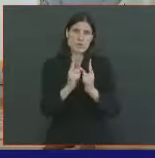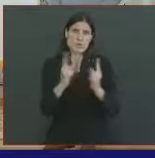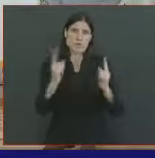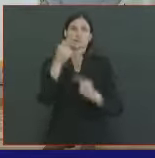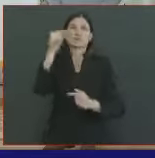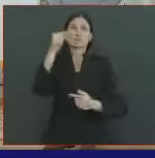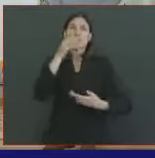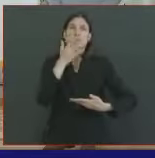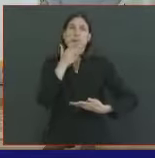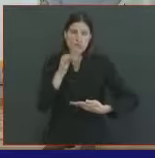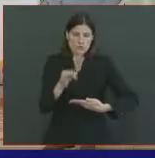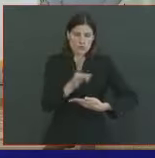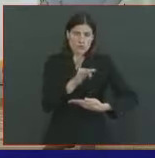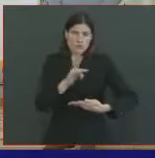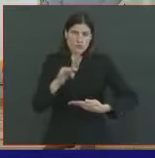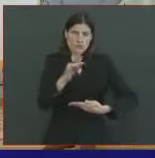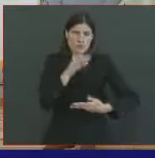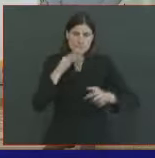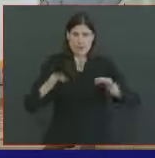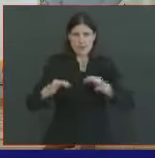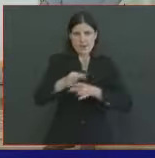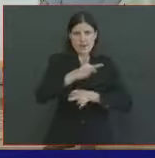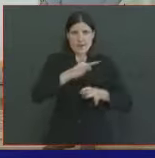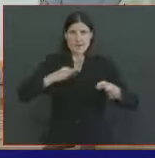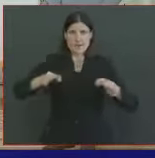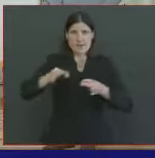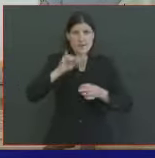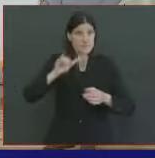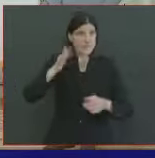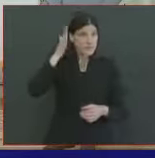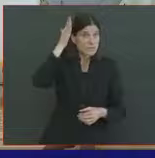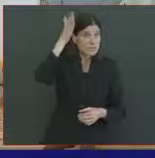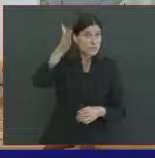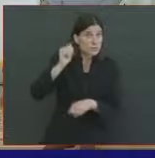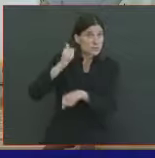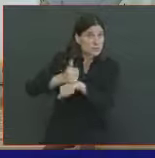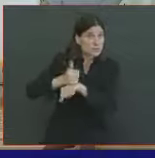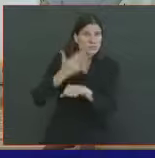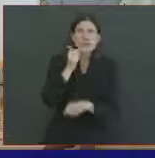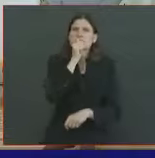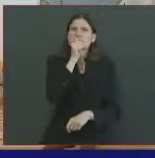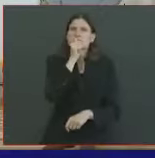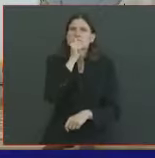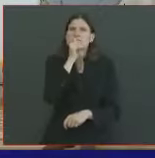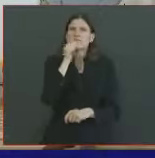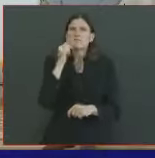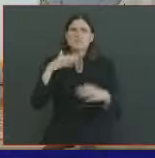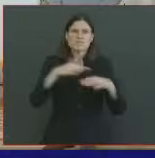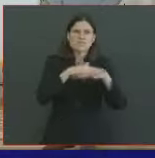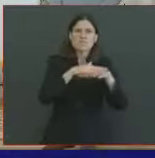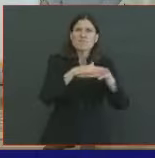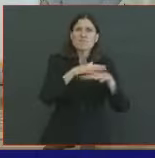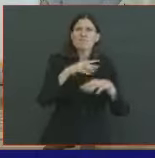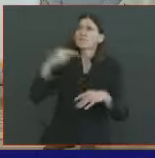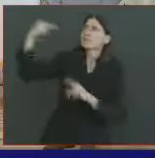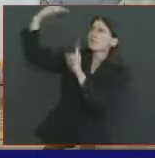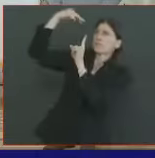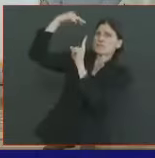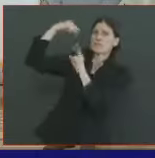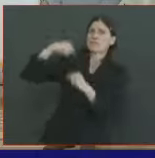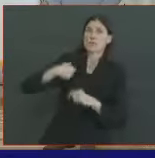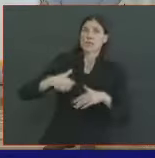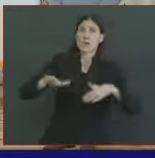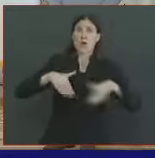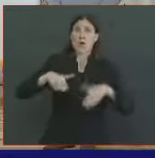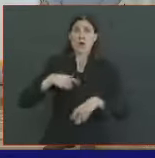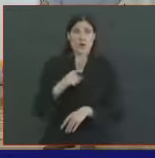privacy rights and civil liberties, and anything that I would do would be an opt-in. So rather than